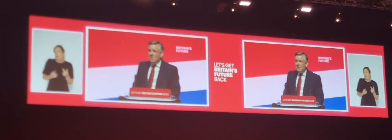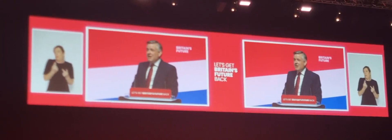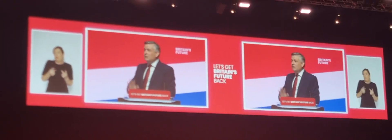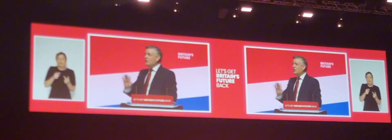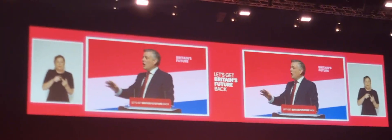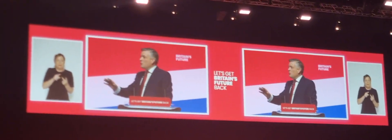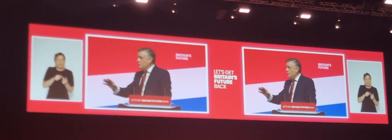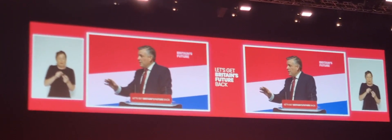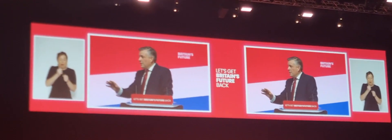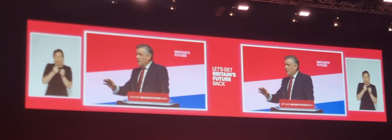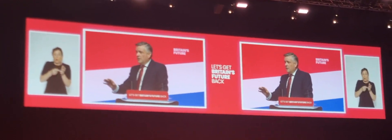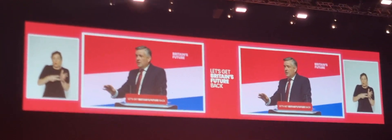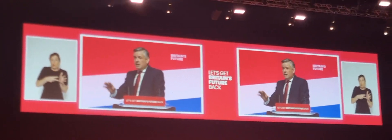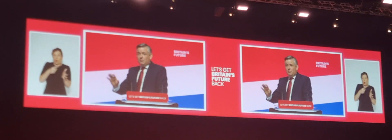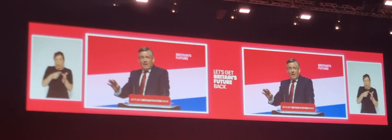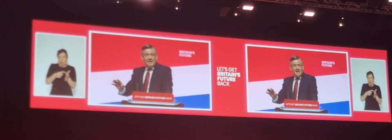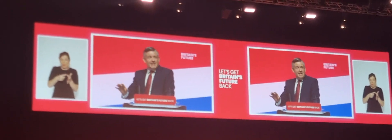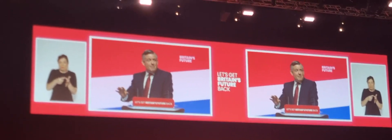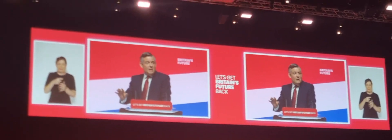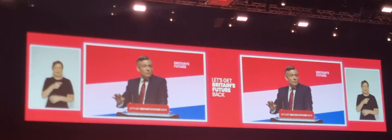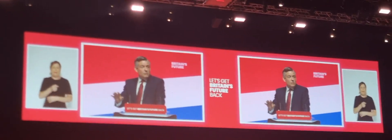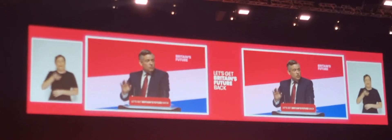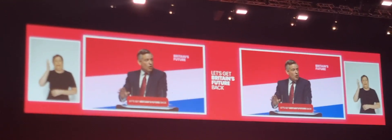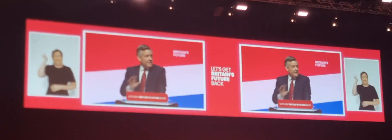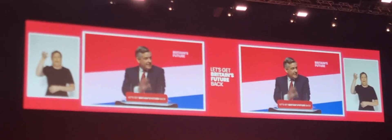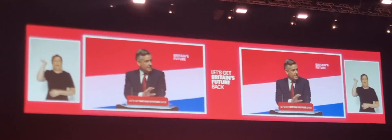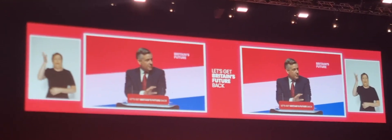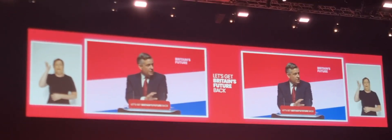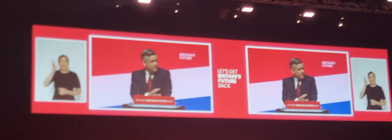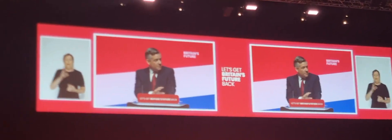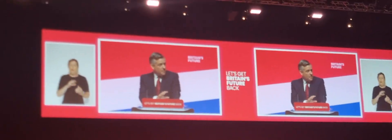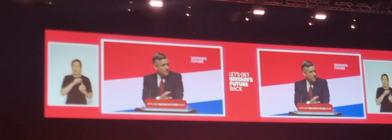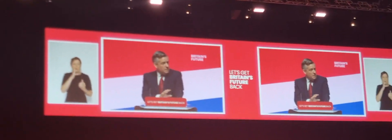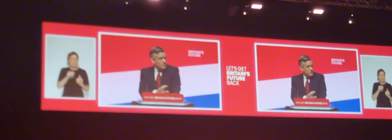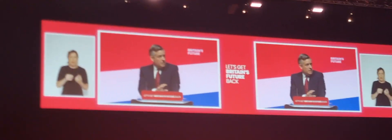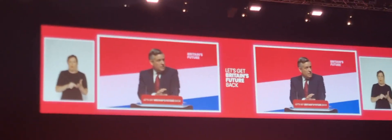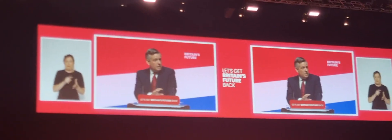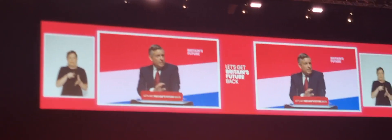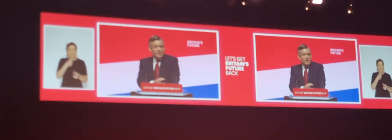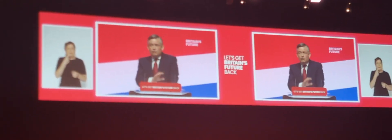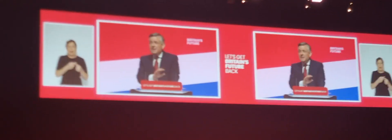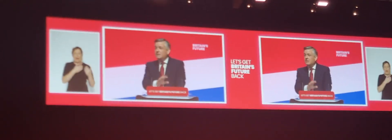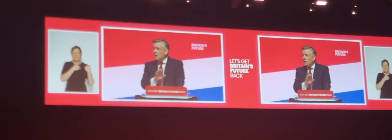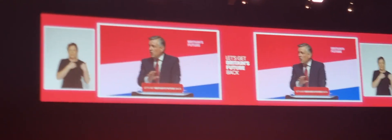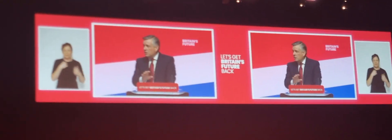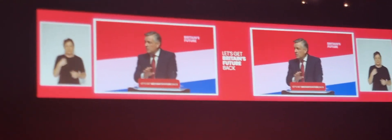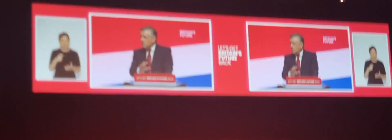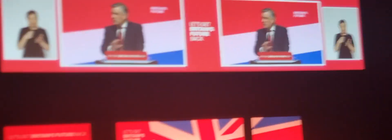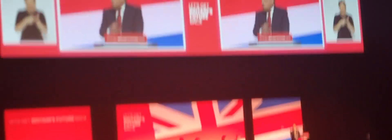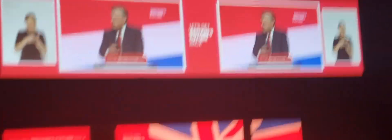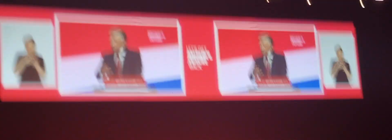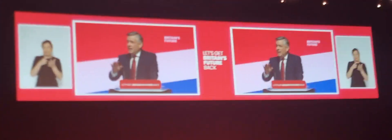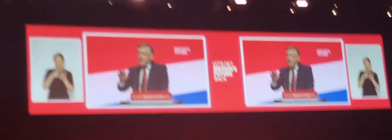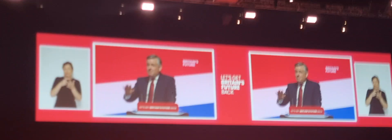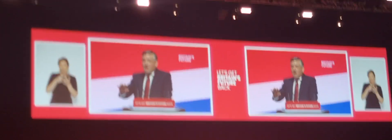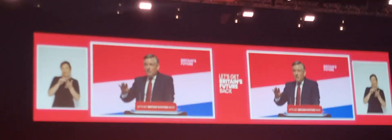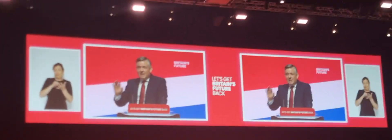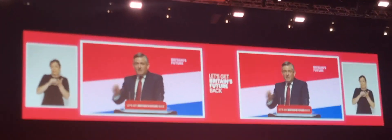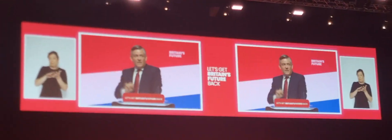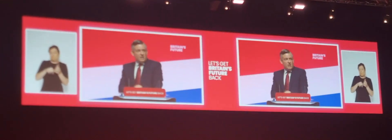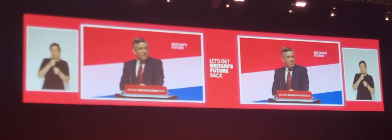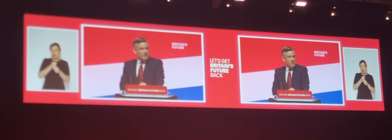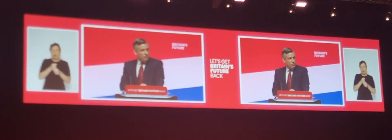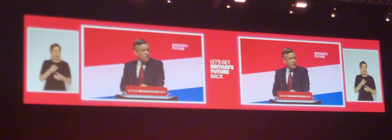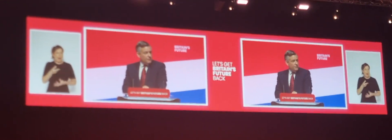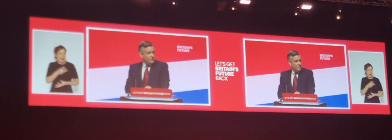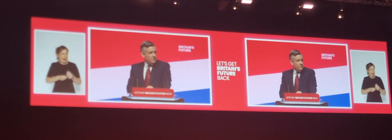We had Michael Gove complaining about the Tory tax burden. We had Rees-Mogg complaining about the lack